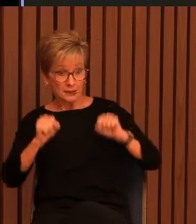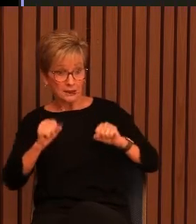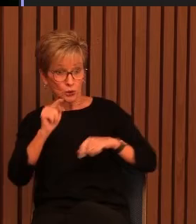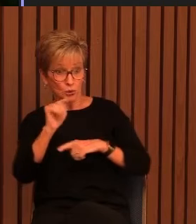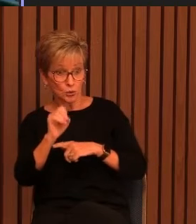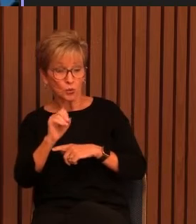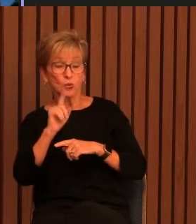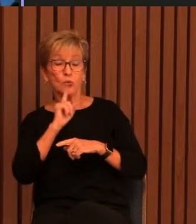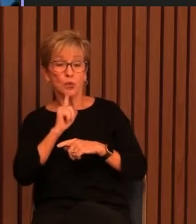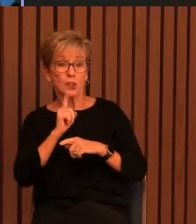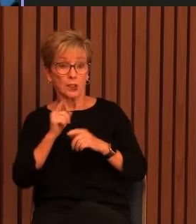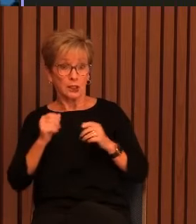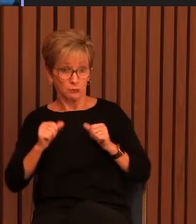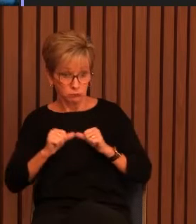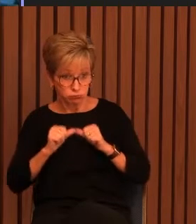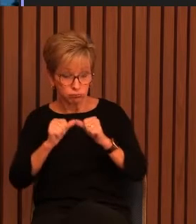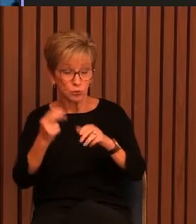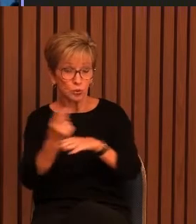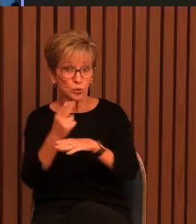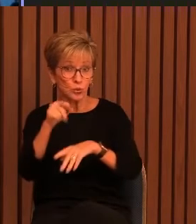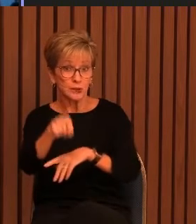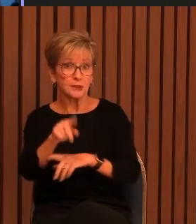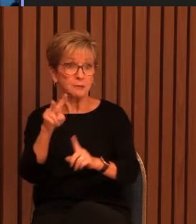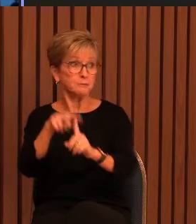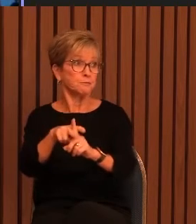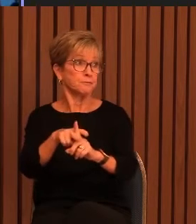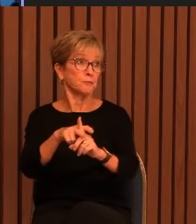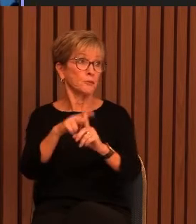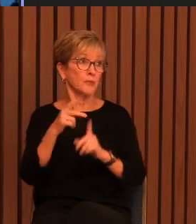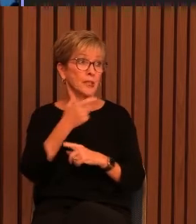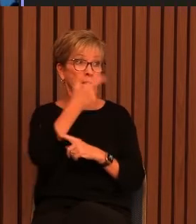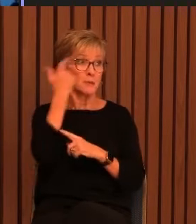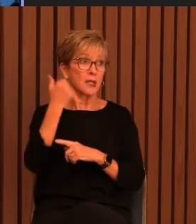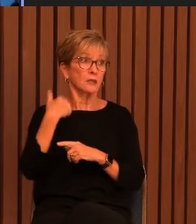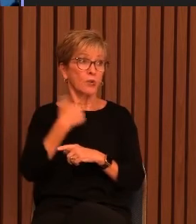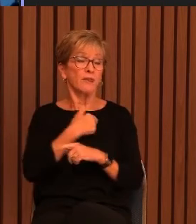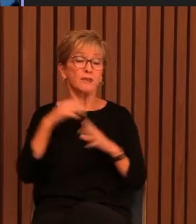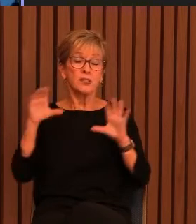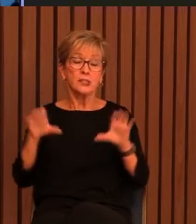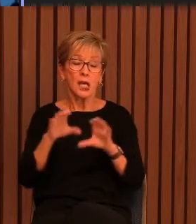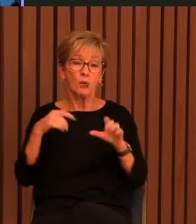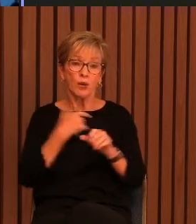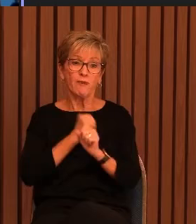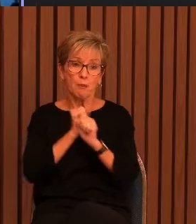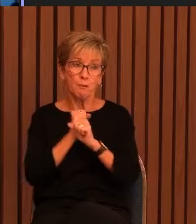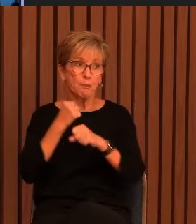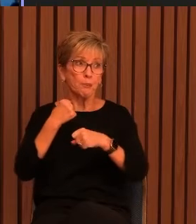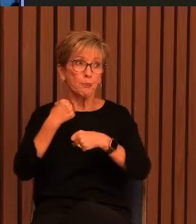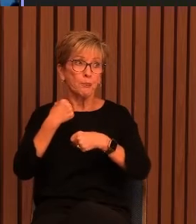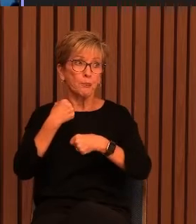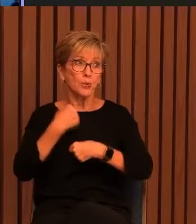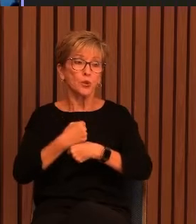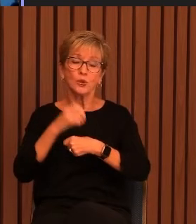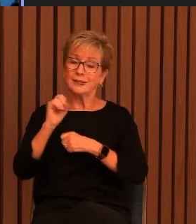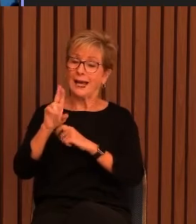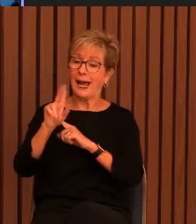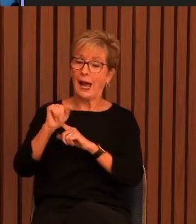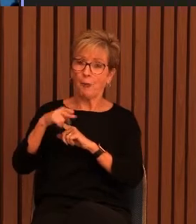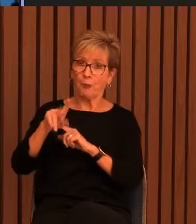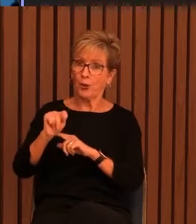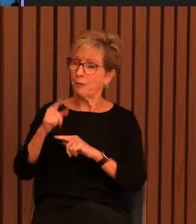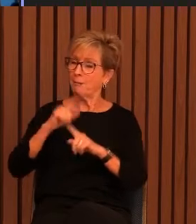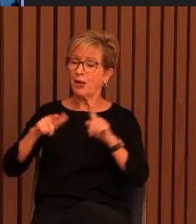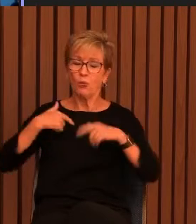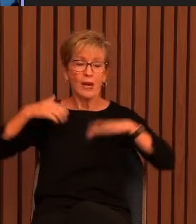actually drive this outcome. Because far too much what we've done is we've created the end output, but we